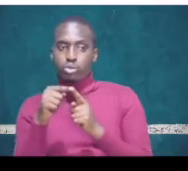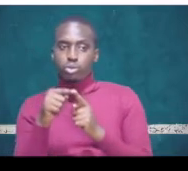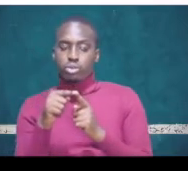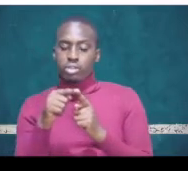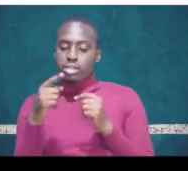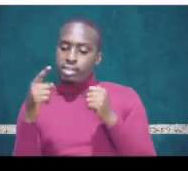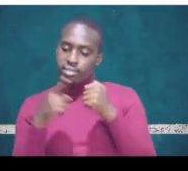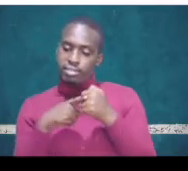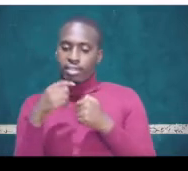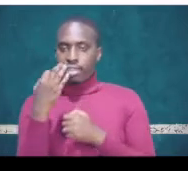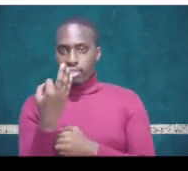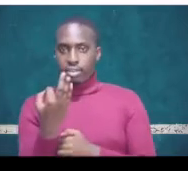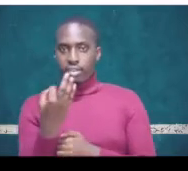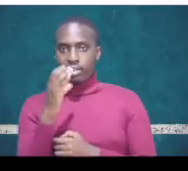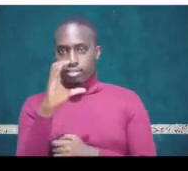to